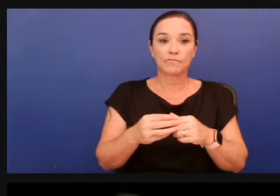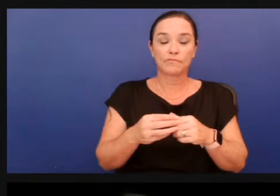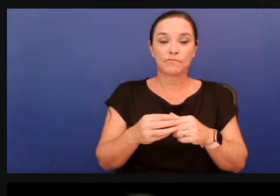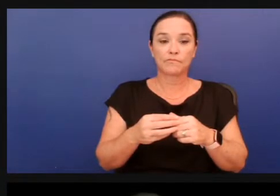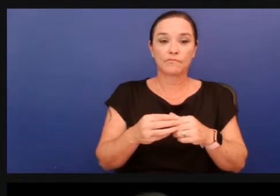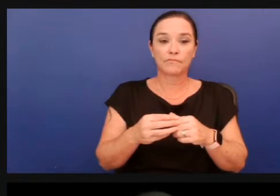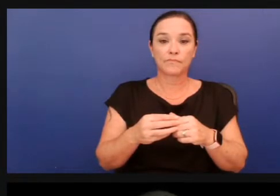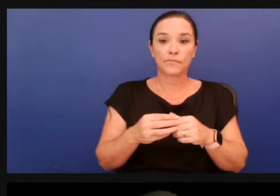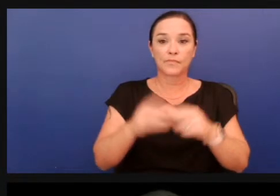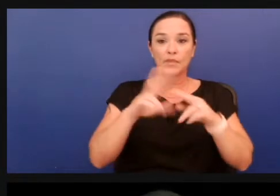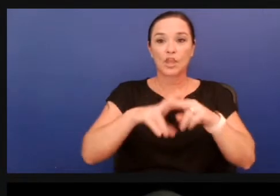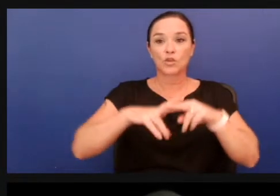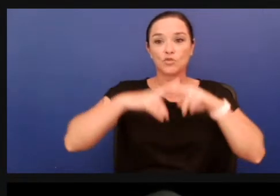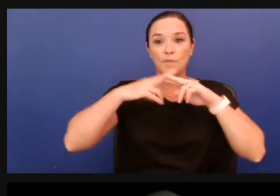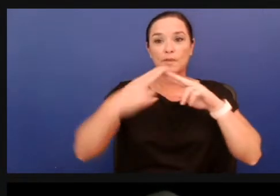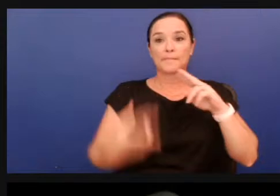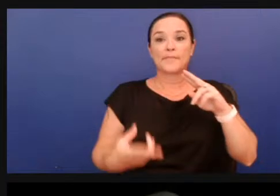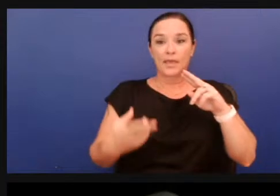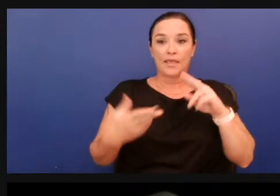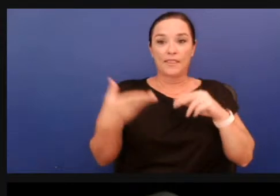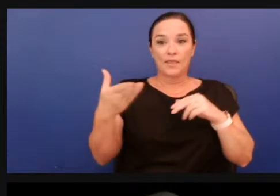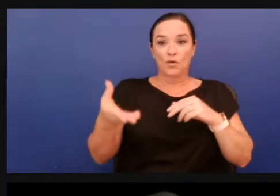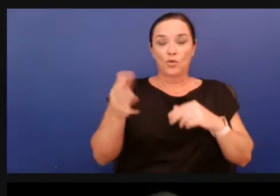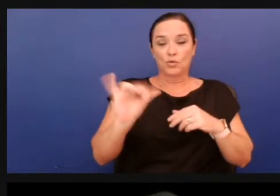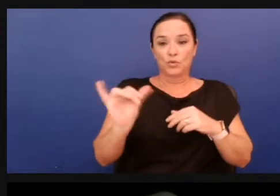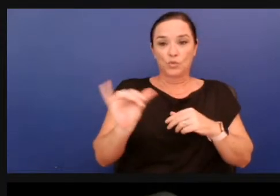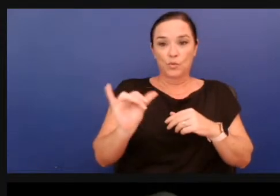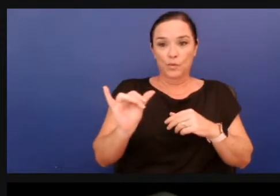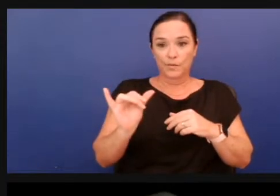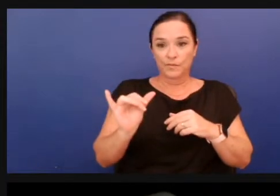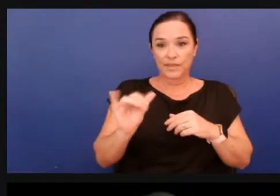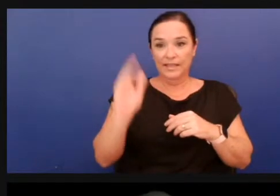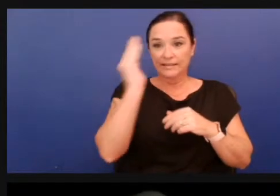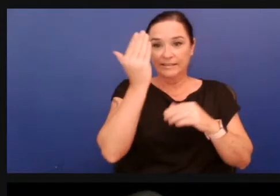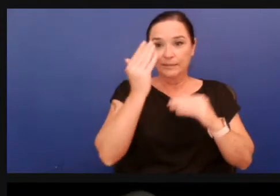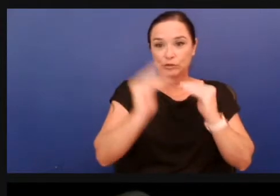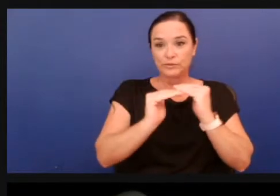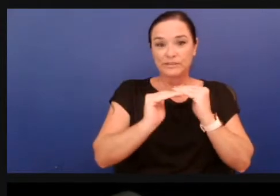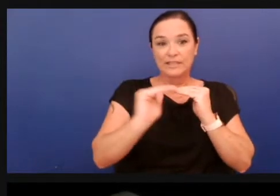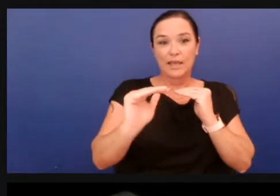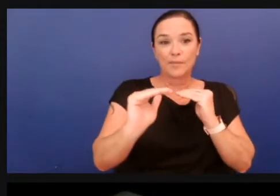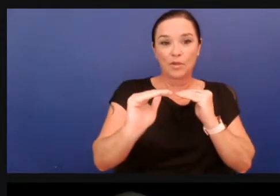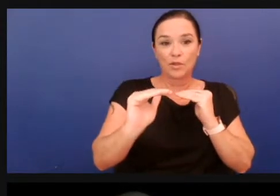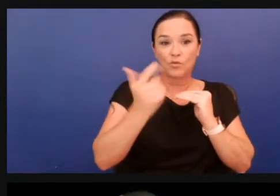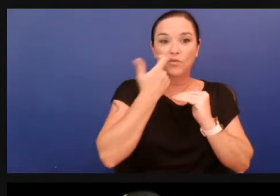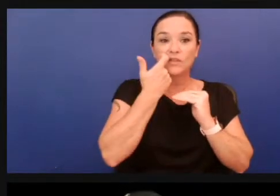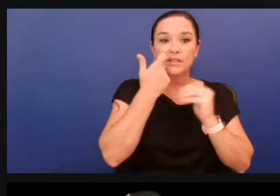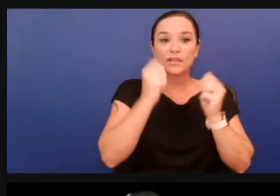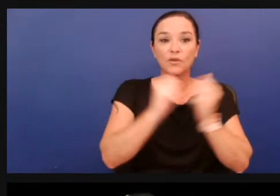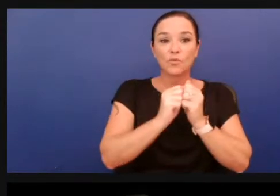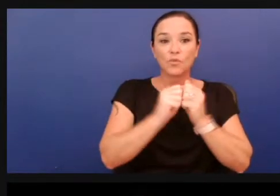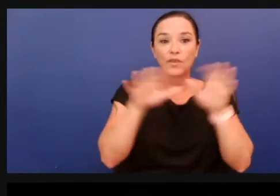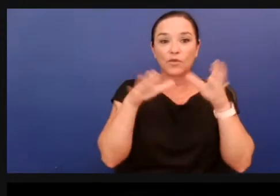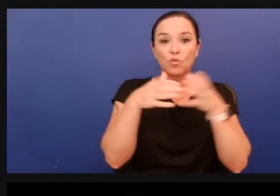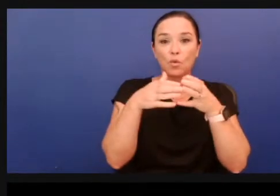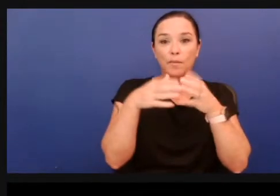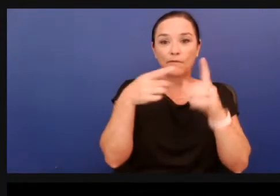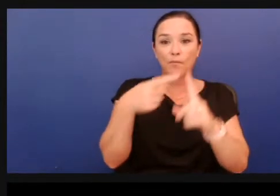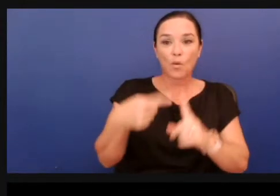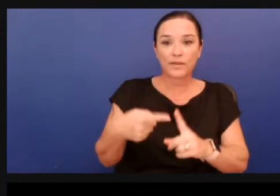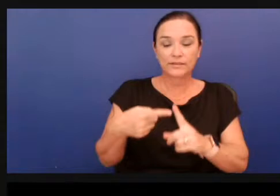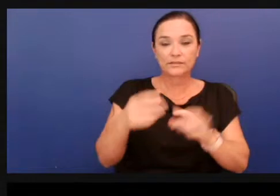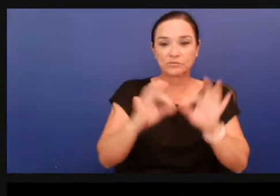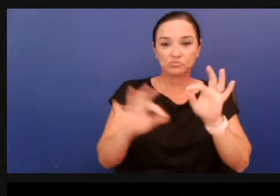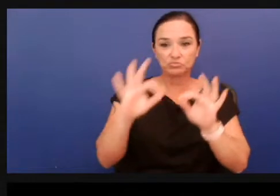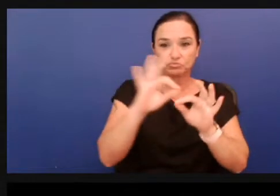it dropped quite a bit as well here, and seems to have stabilized recently with a cluster of points there at the bottom.